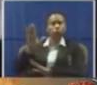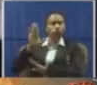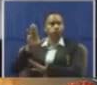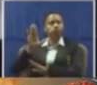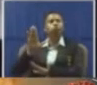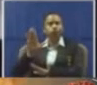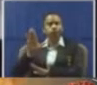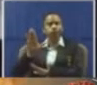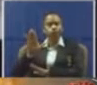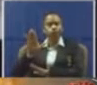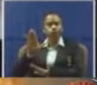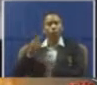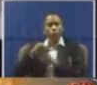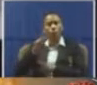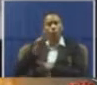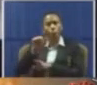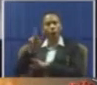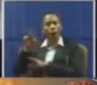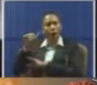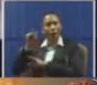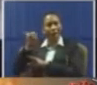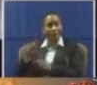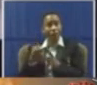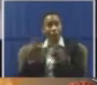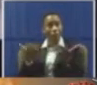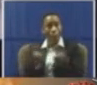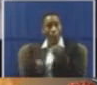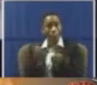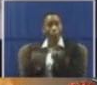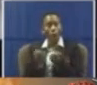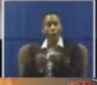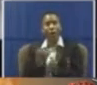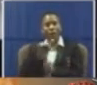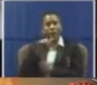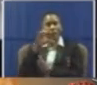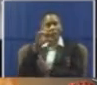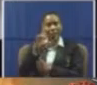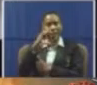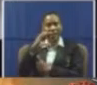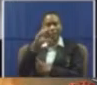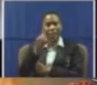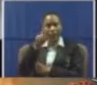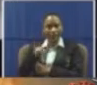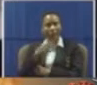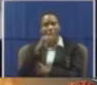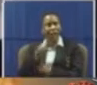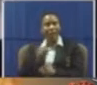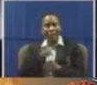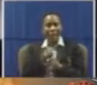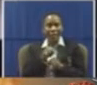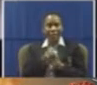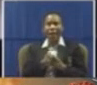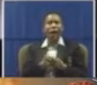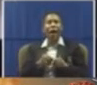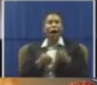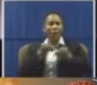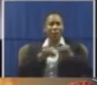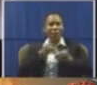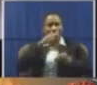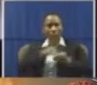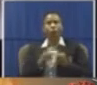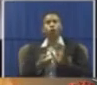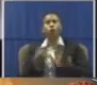The ACDP believes that the adoption of the Criminal Law Forensic Amendment Bill without any amendments is proof that the